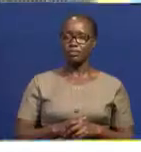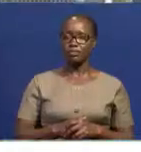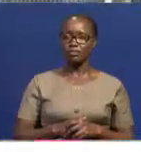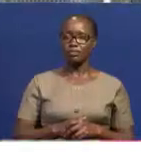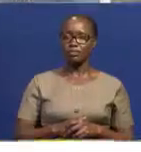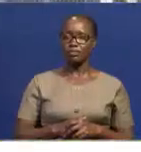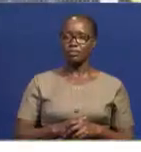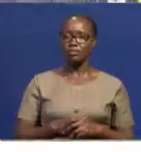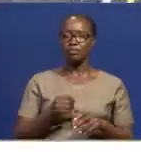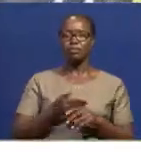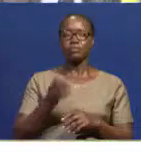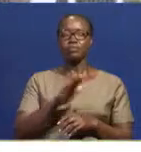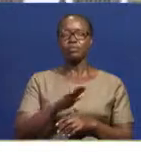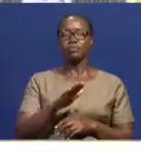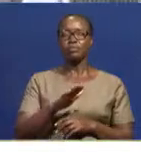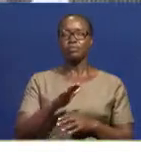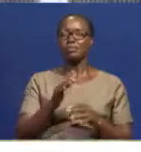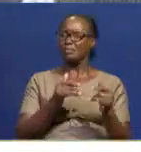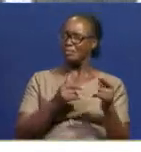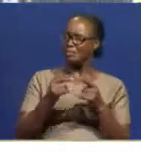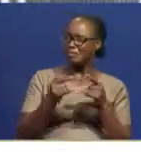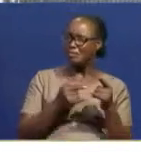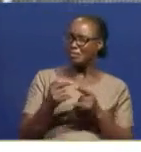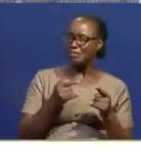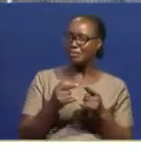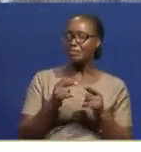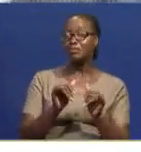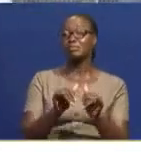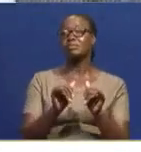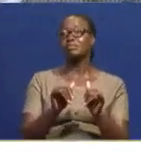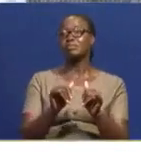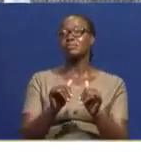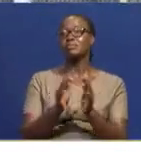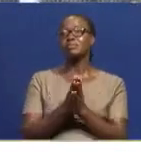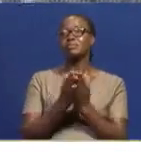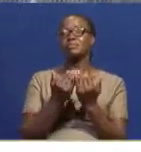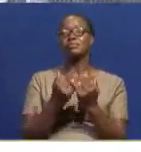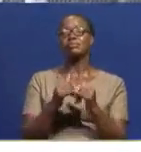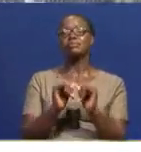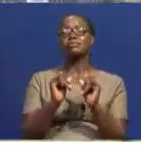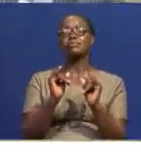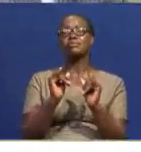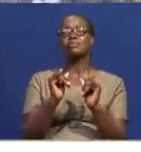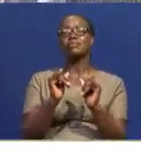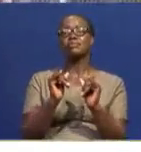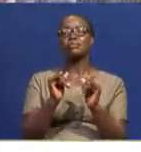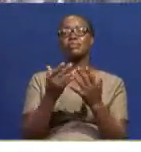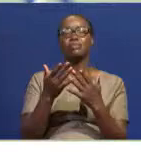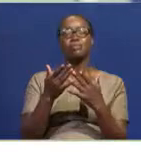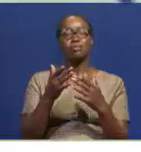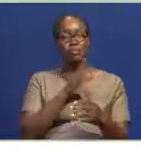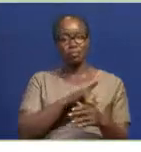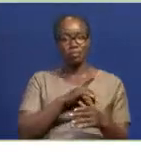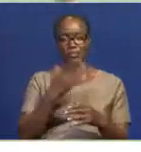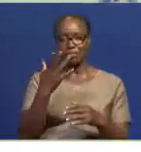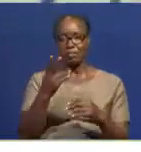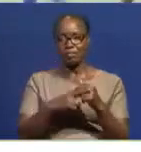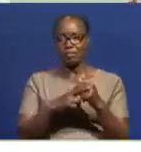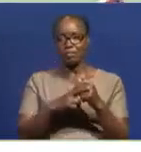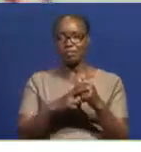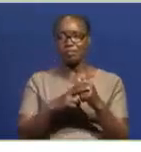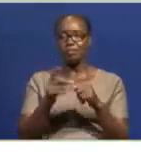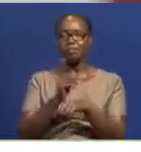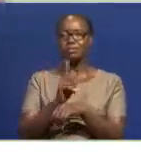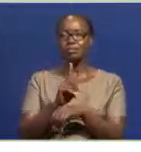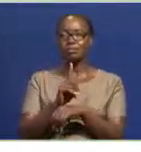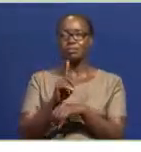On resumption, Matutu fought tooth and nail to stay in the game, and their effort paid off in the 57th minute as Tony Olo pulled one